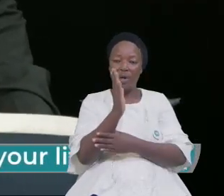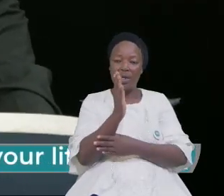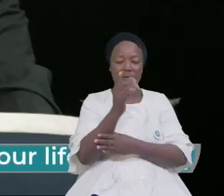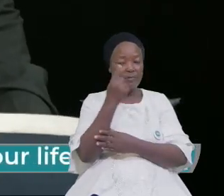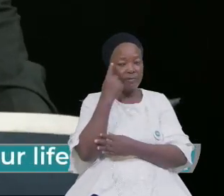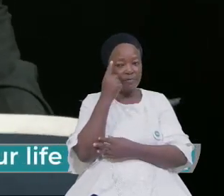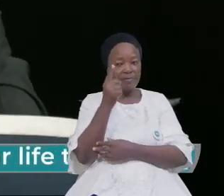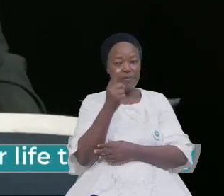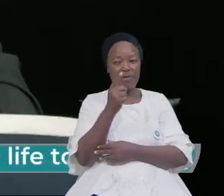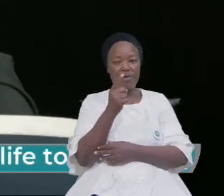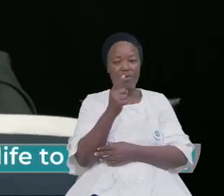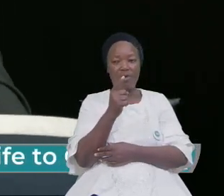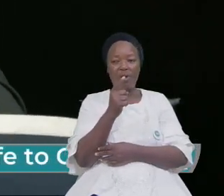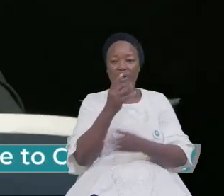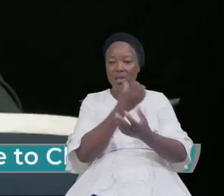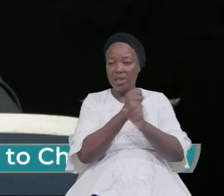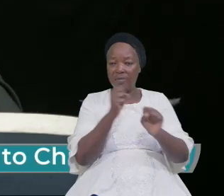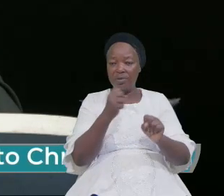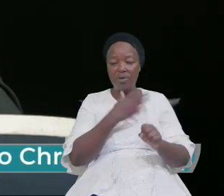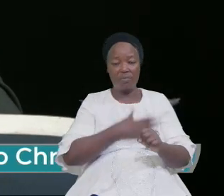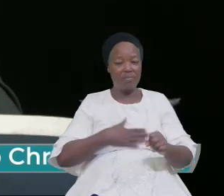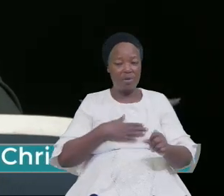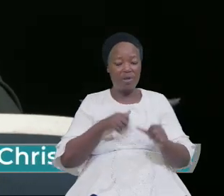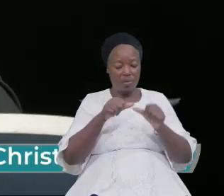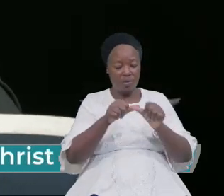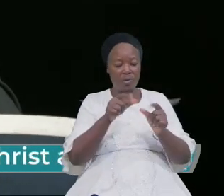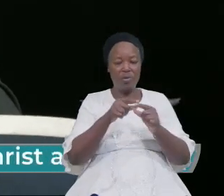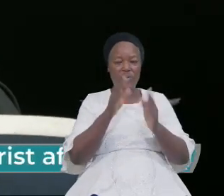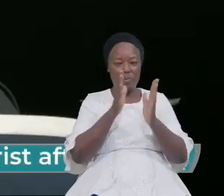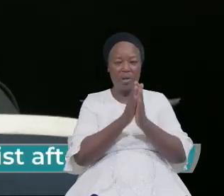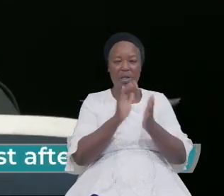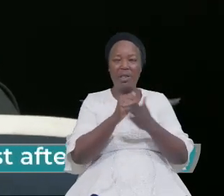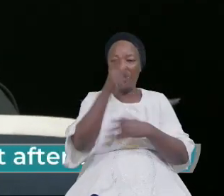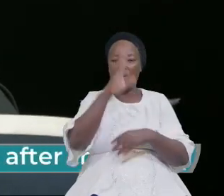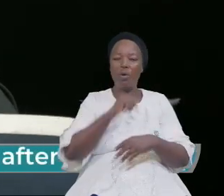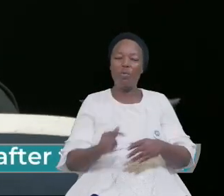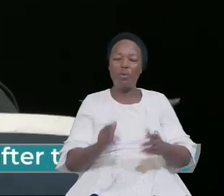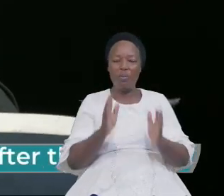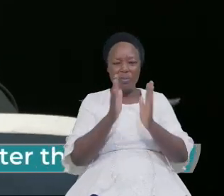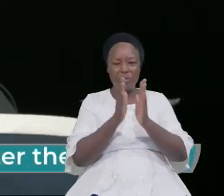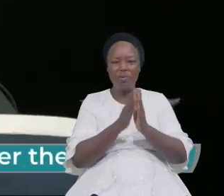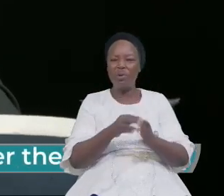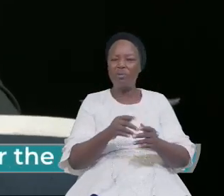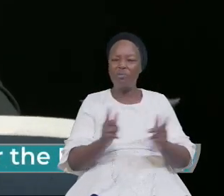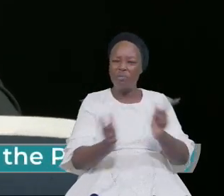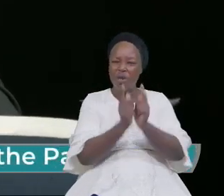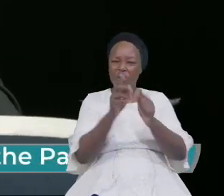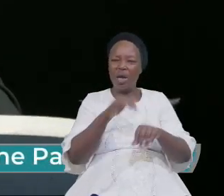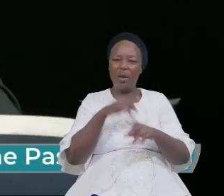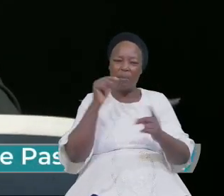the altar call, bow down your heads and be praying that God will meet you at the point of your need tonight.